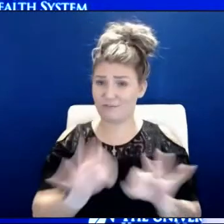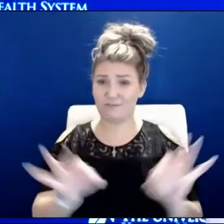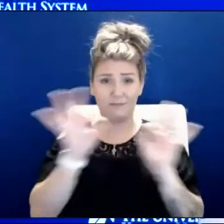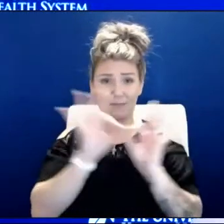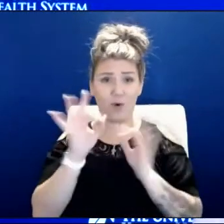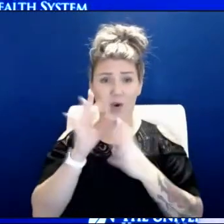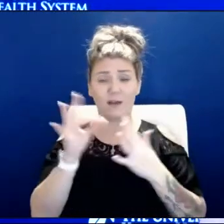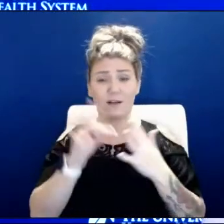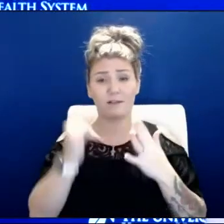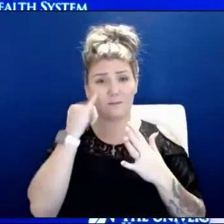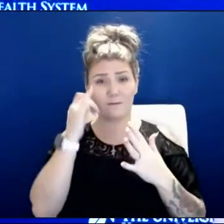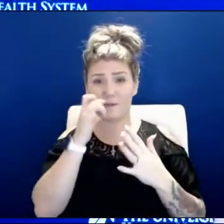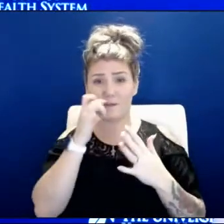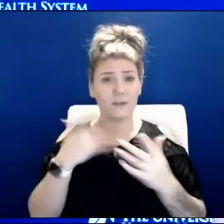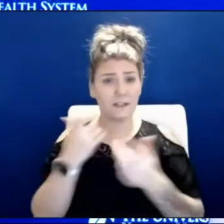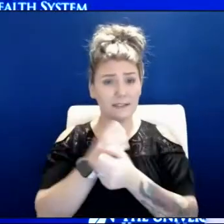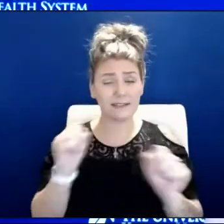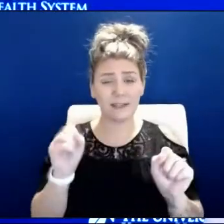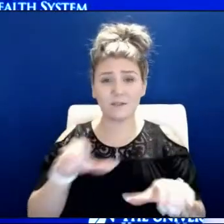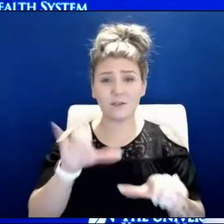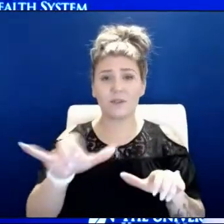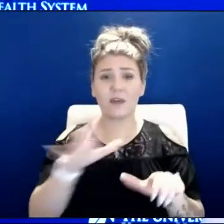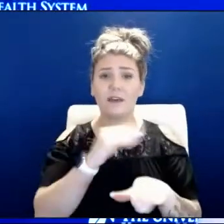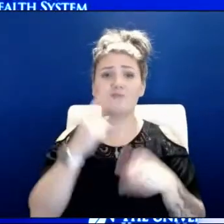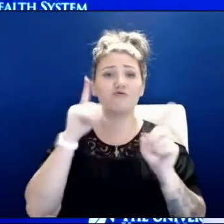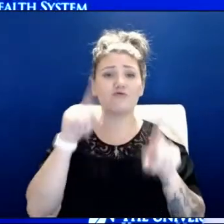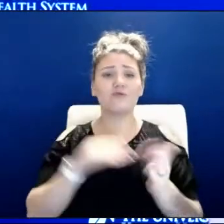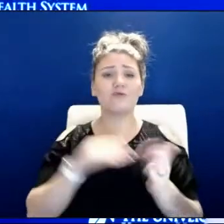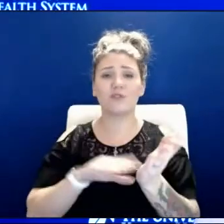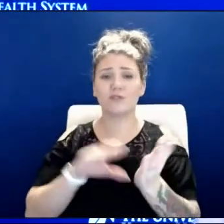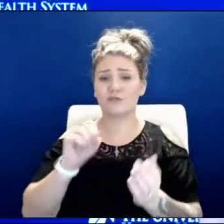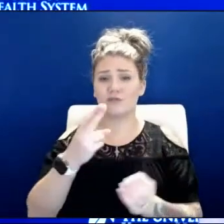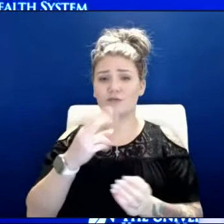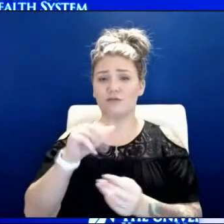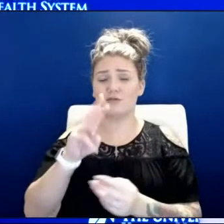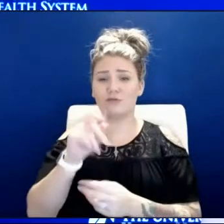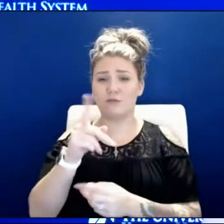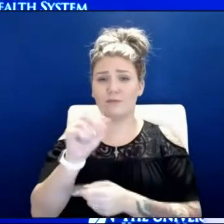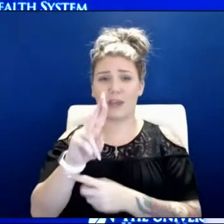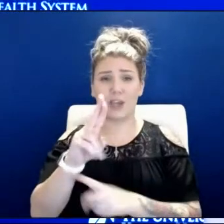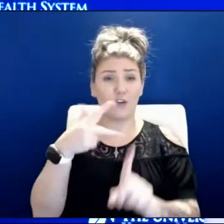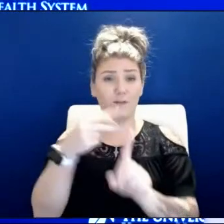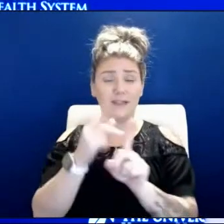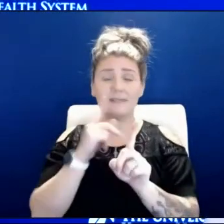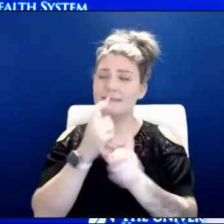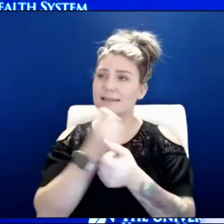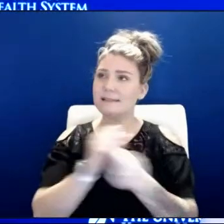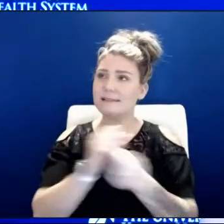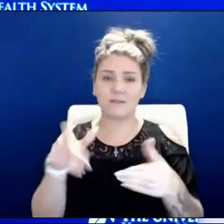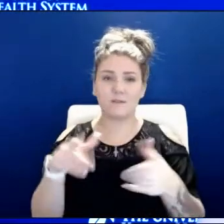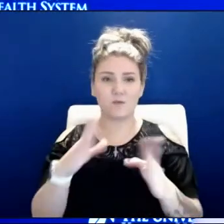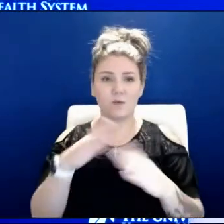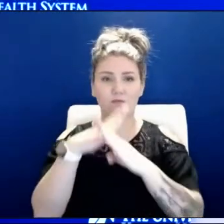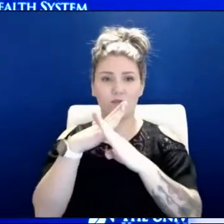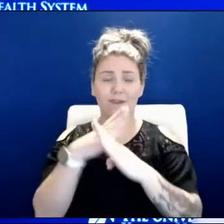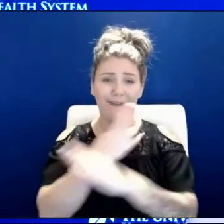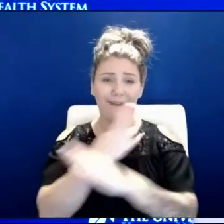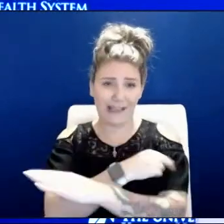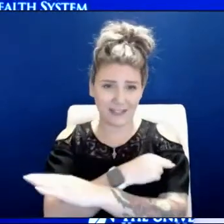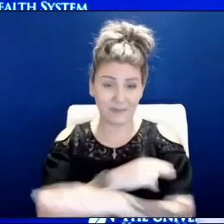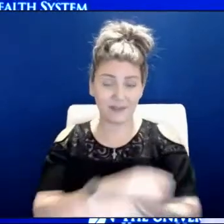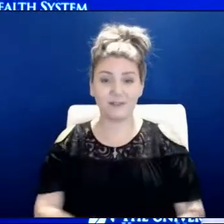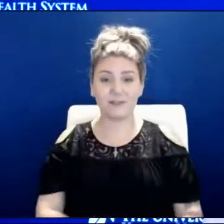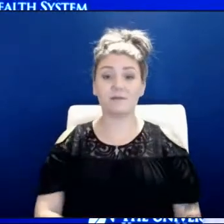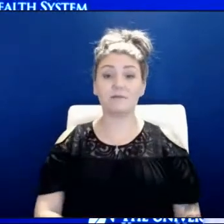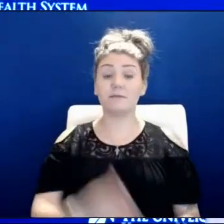that. And certainly agreeing with Dr. Shoemaker, vaccination is the safest way to prevent hospitalization. Moving on